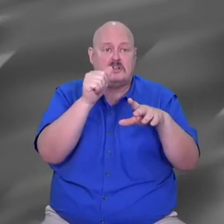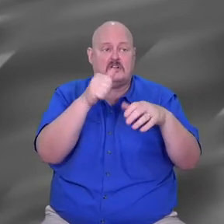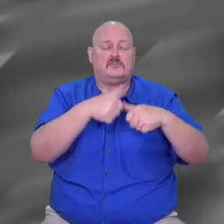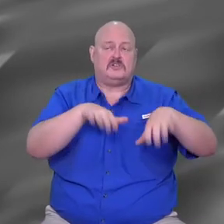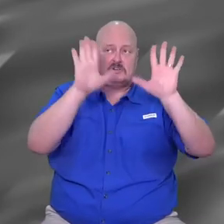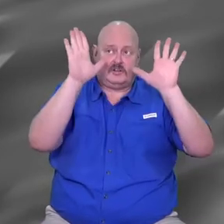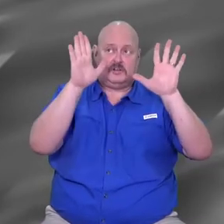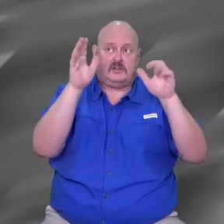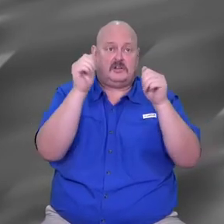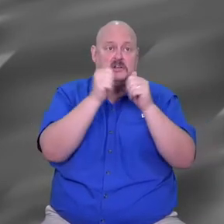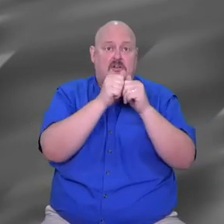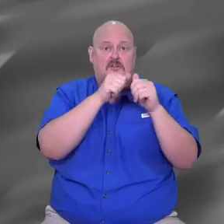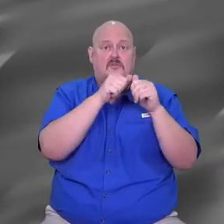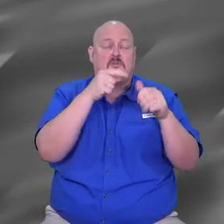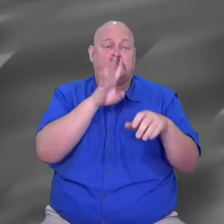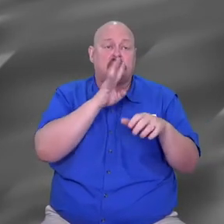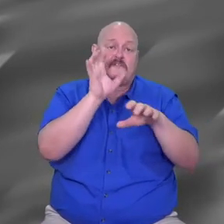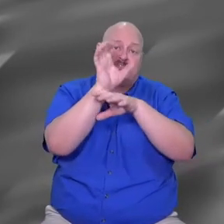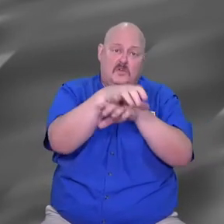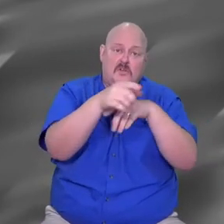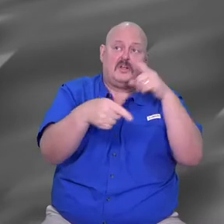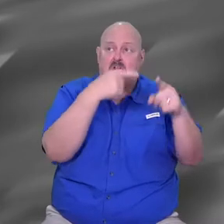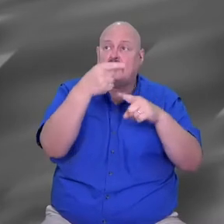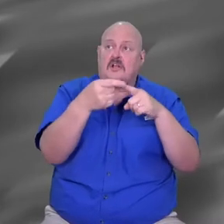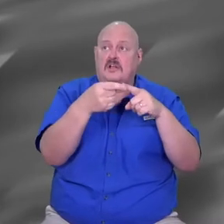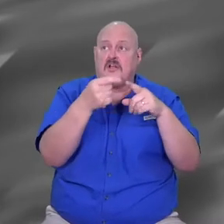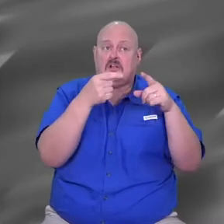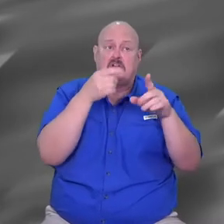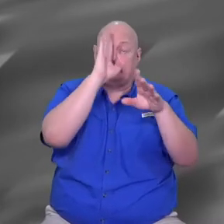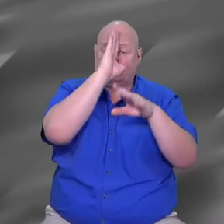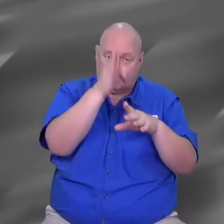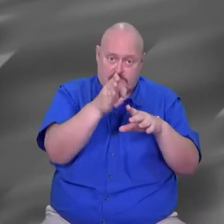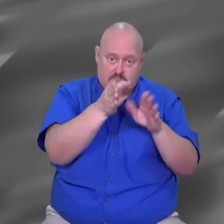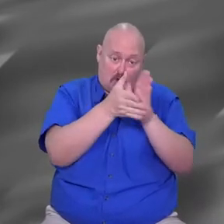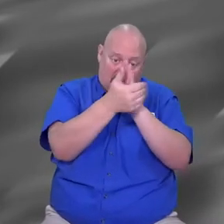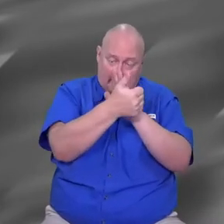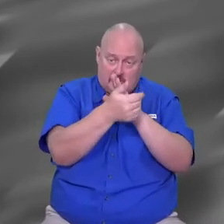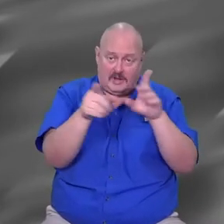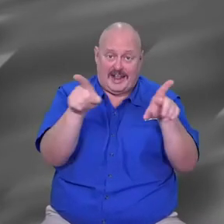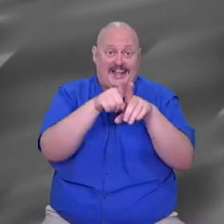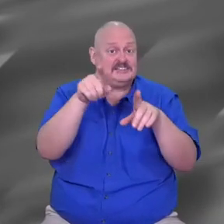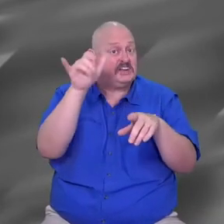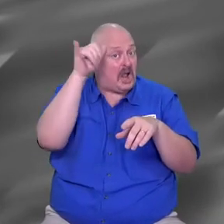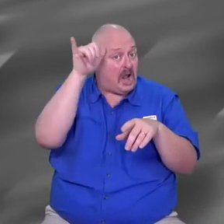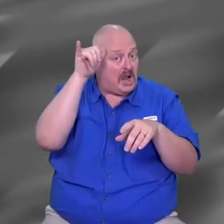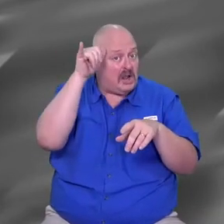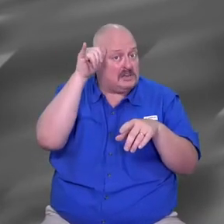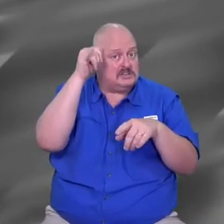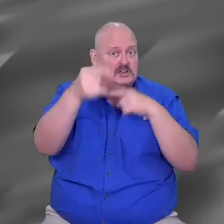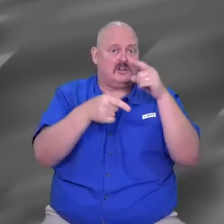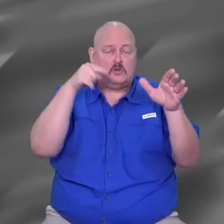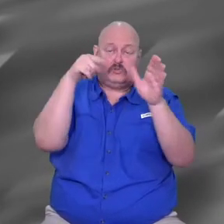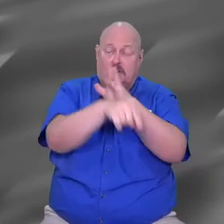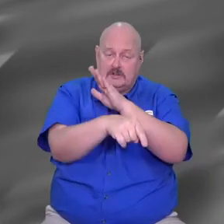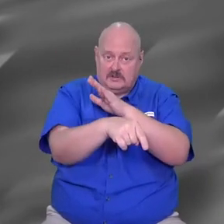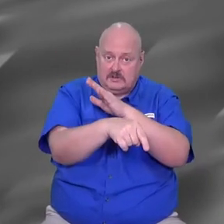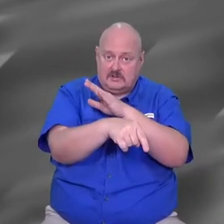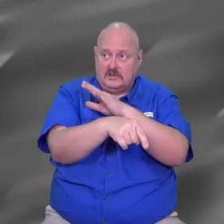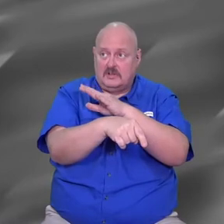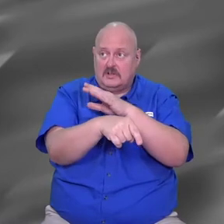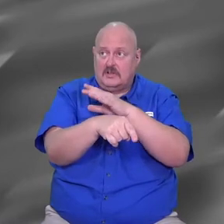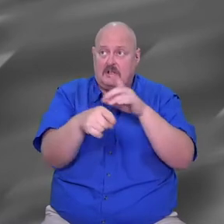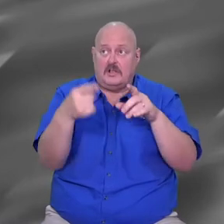and with the flattering of her lips, she forced him. He goeth after her straightway, as an ox goes to the slaughter, or